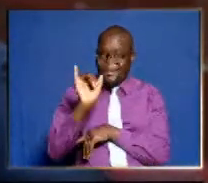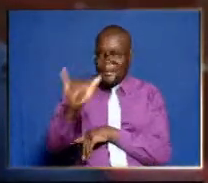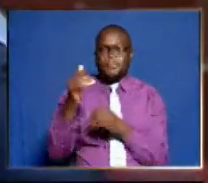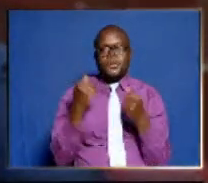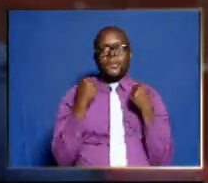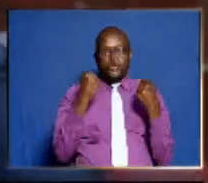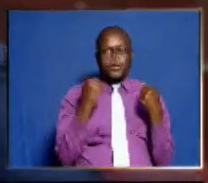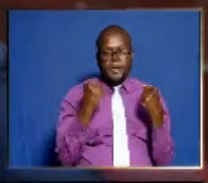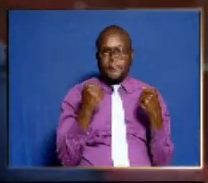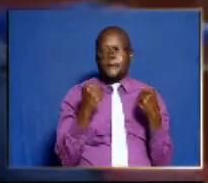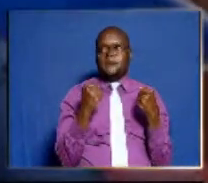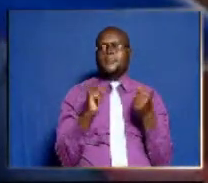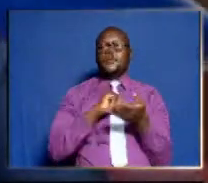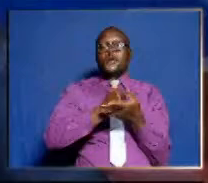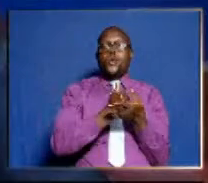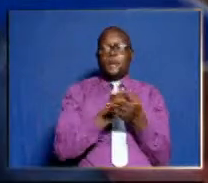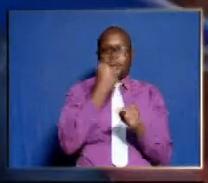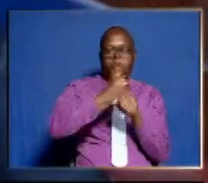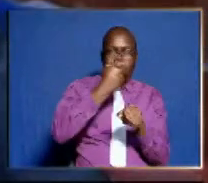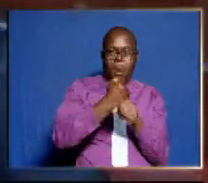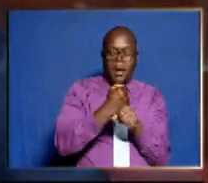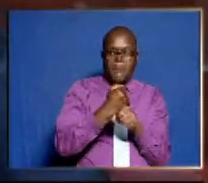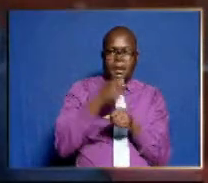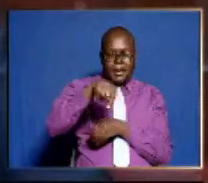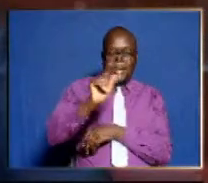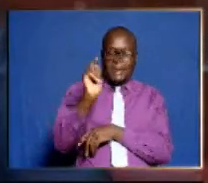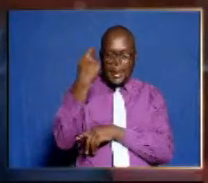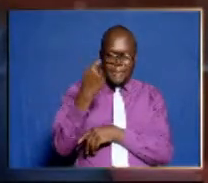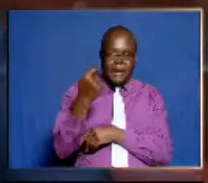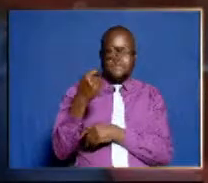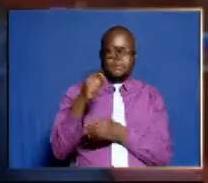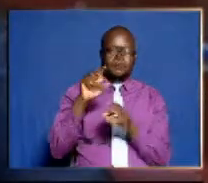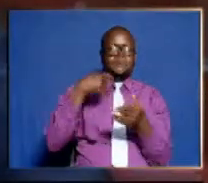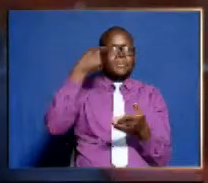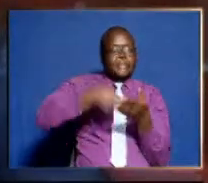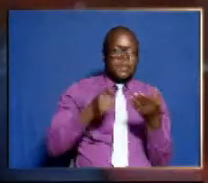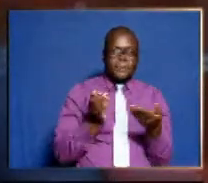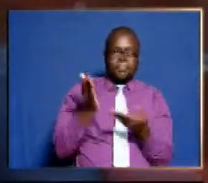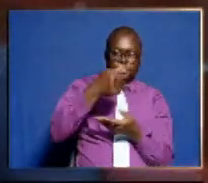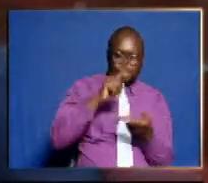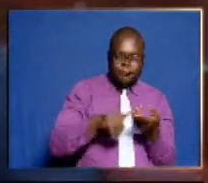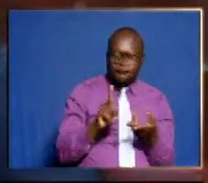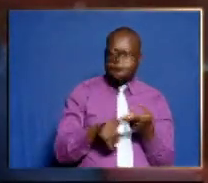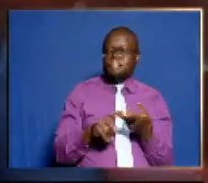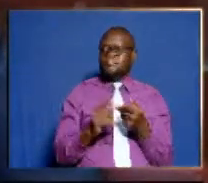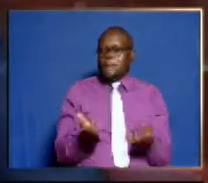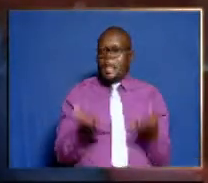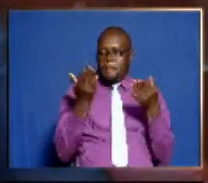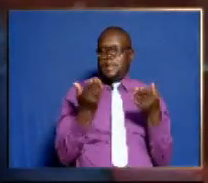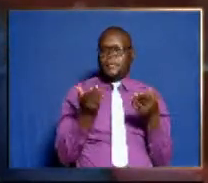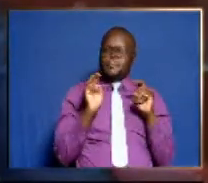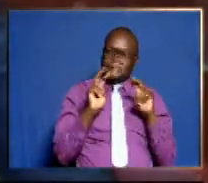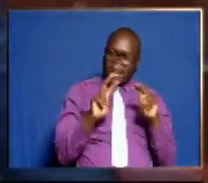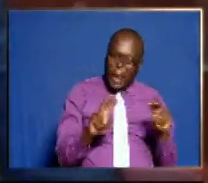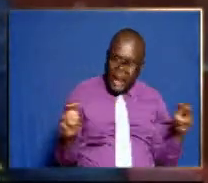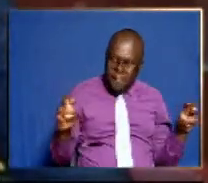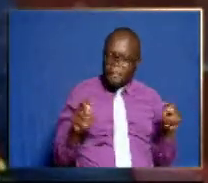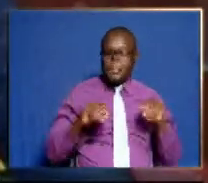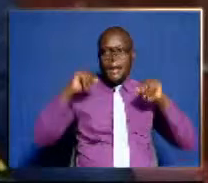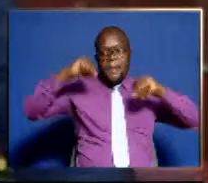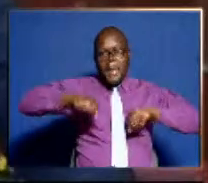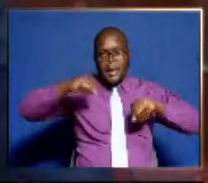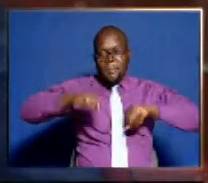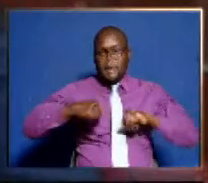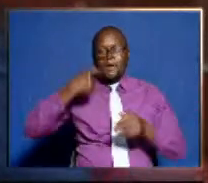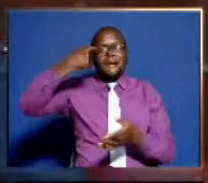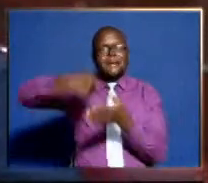strengthening the audit functions in the domestic tax department, enhancing scanning, resolution of